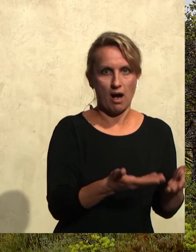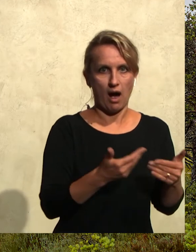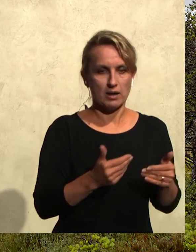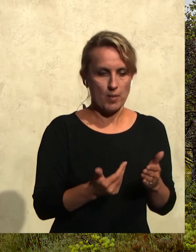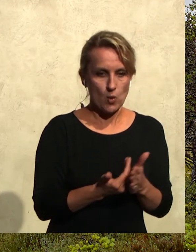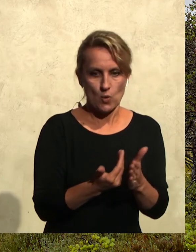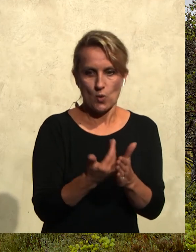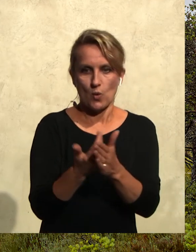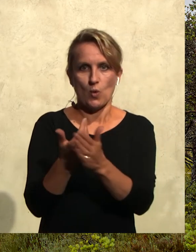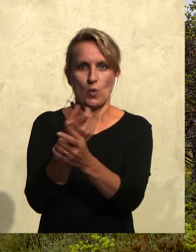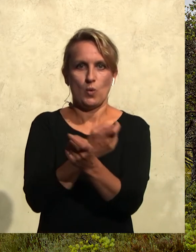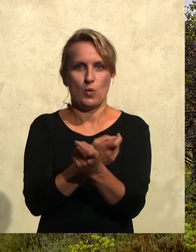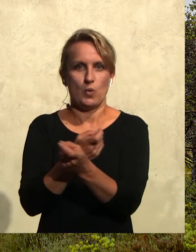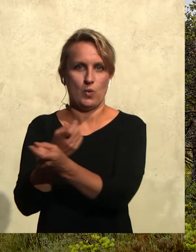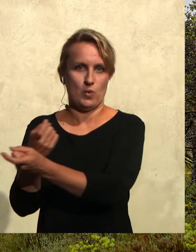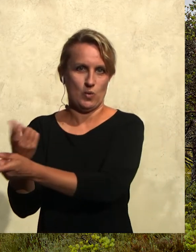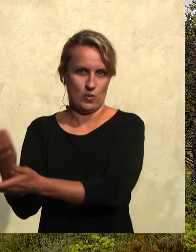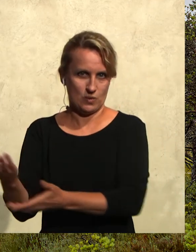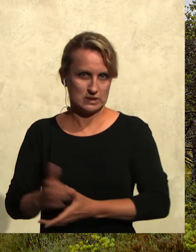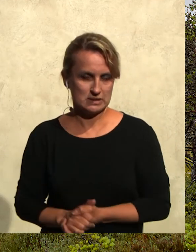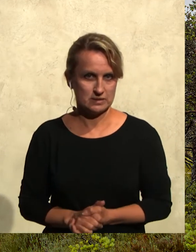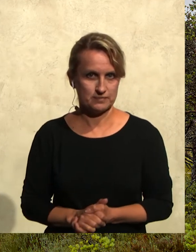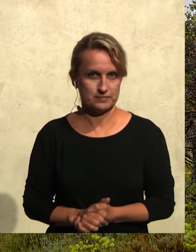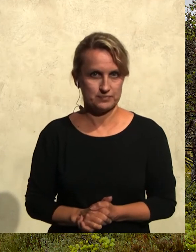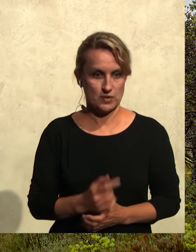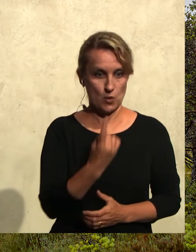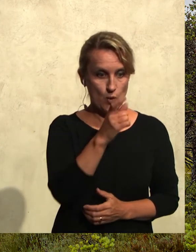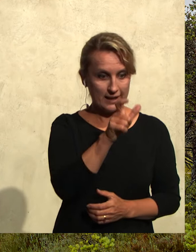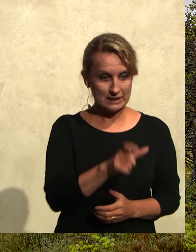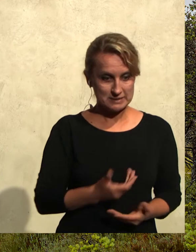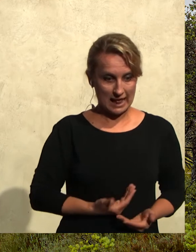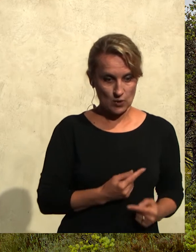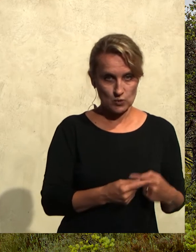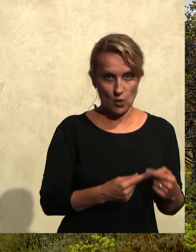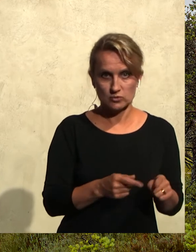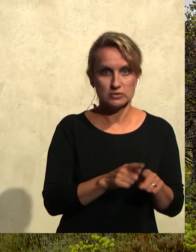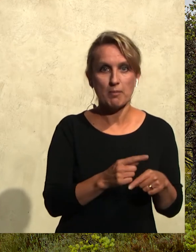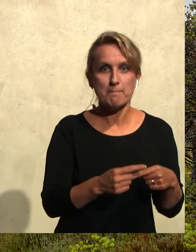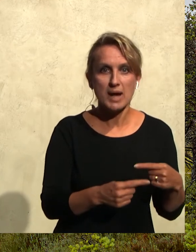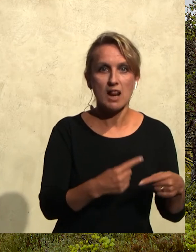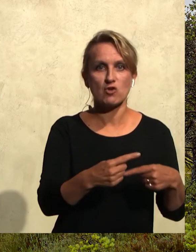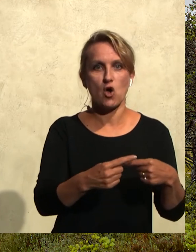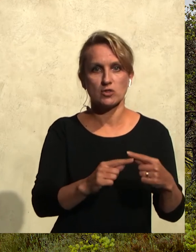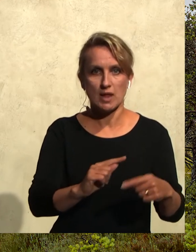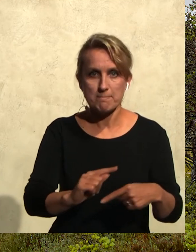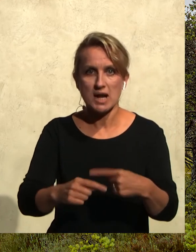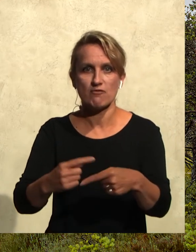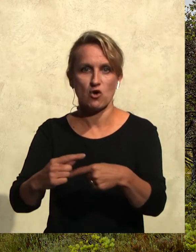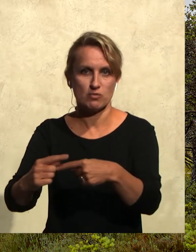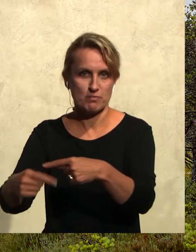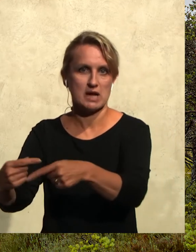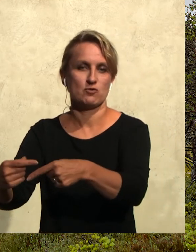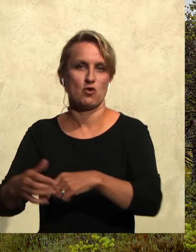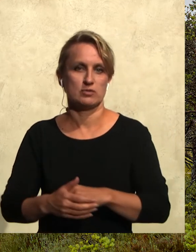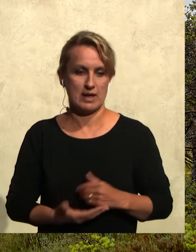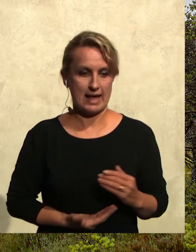life course, but even across generations. So early intervention both in the life course and early in the course of